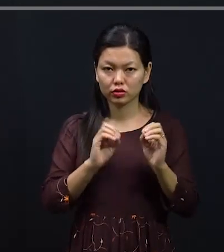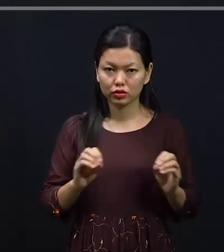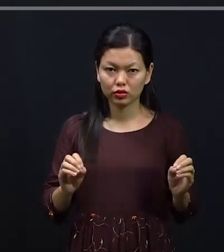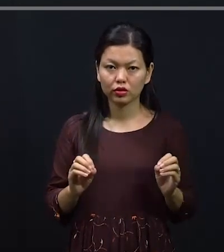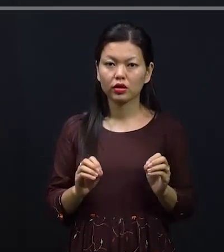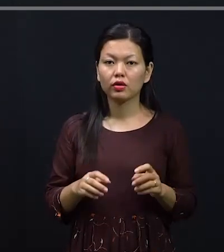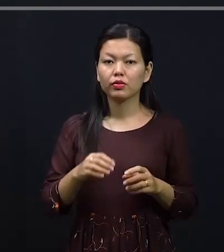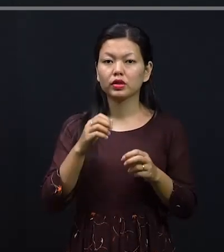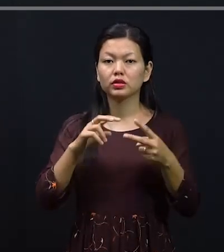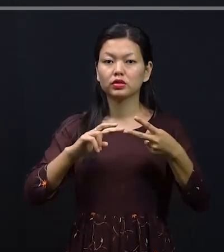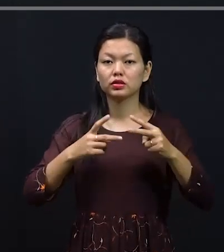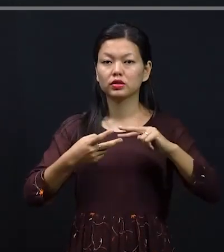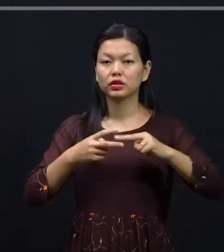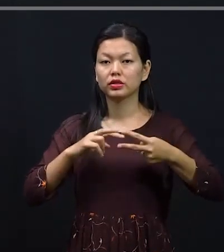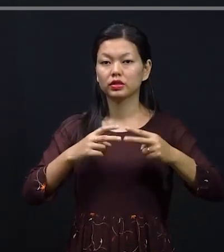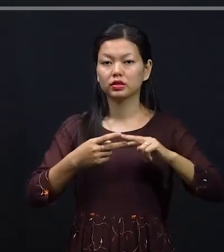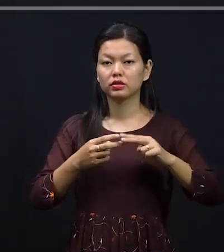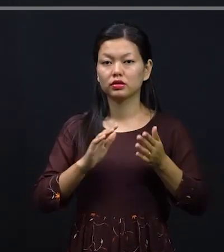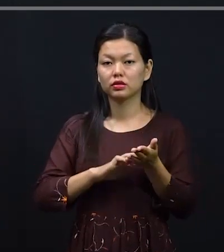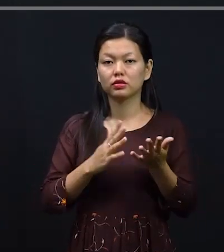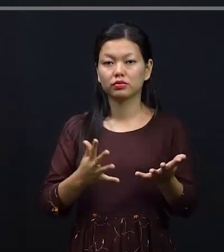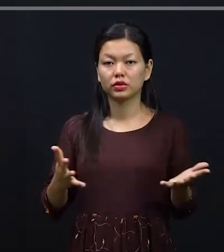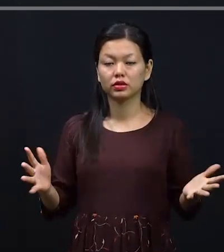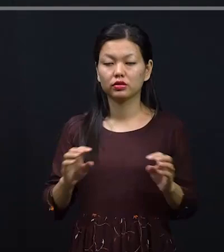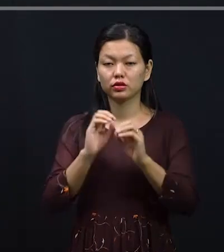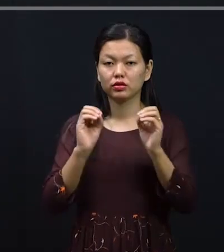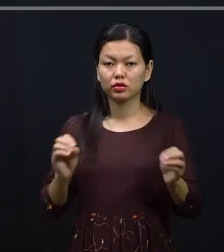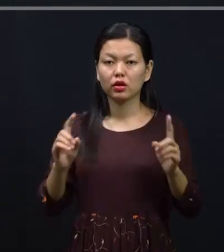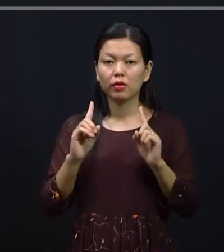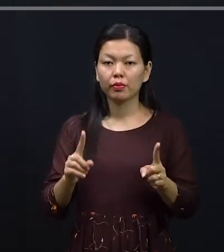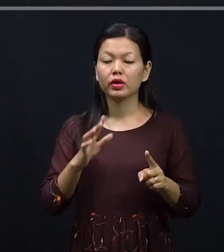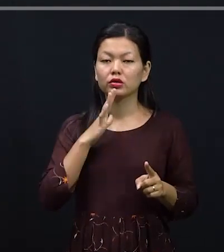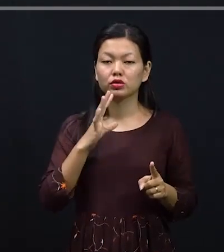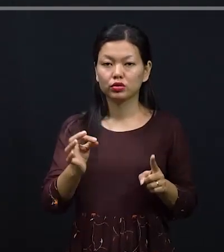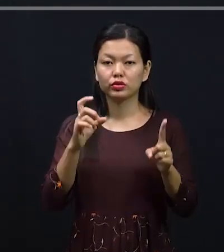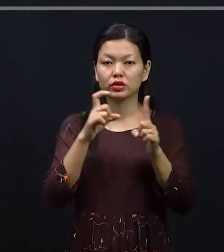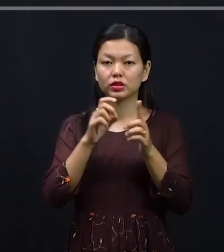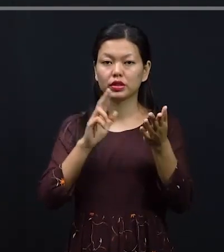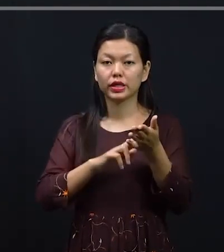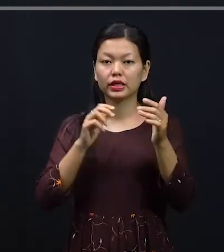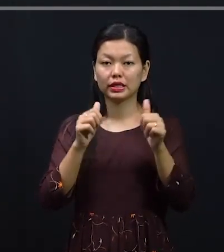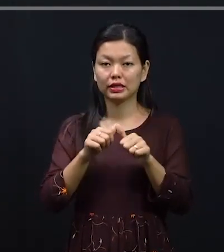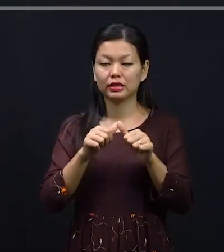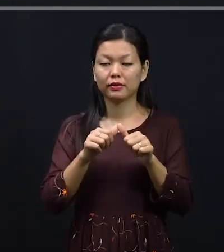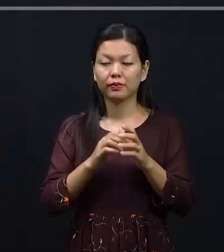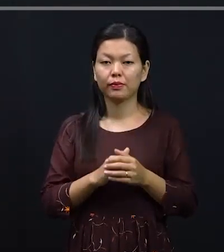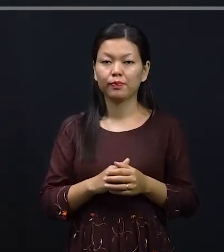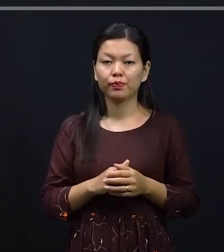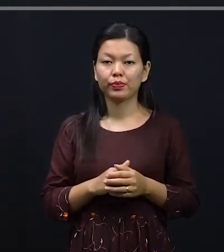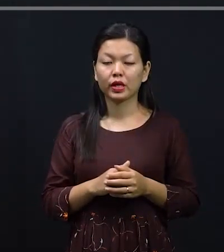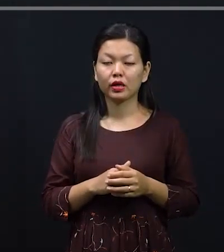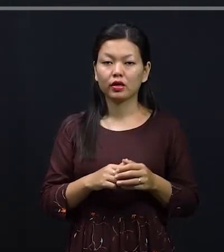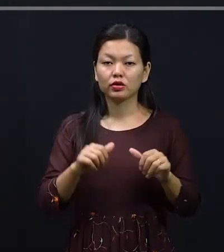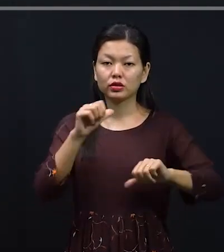genetic material, but he concluded that it is the DNA which is the this group of scientists, they concluded that it is